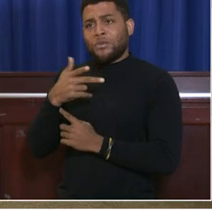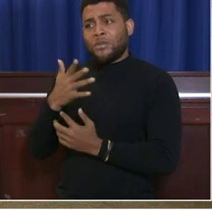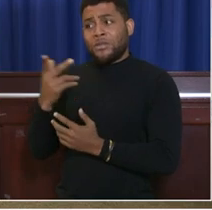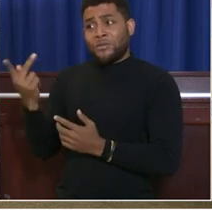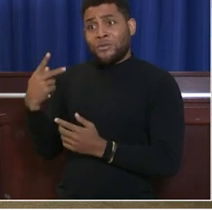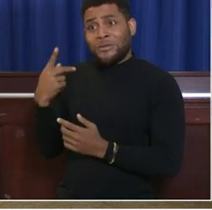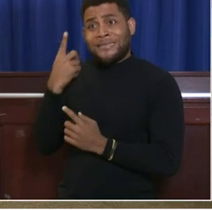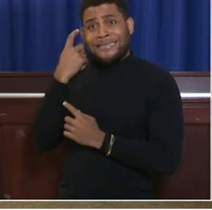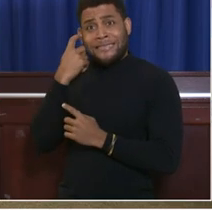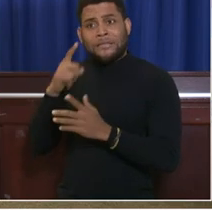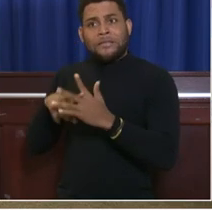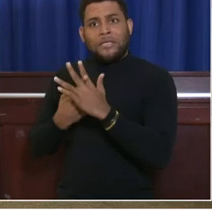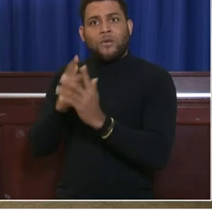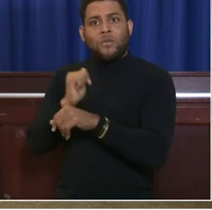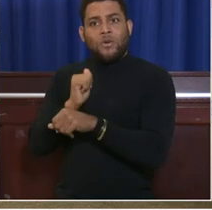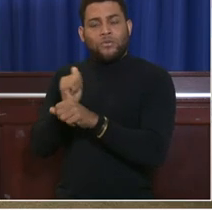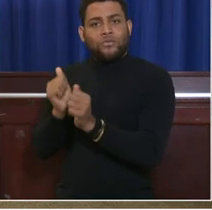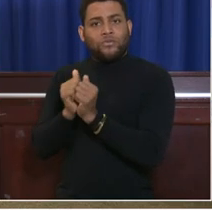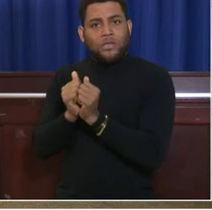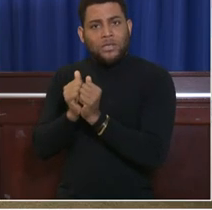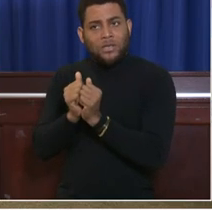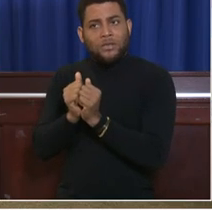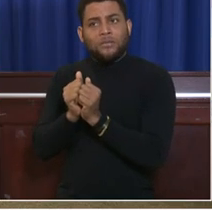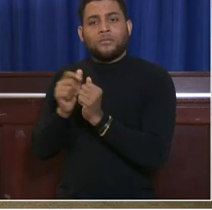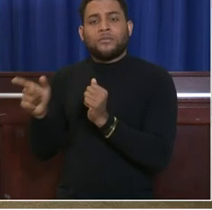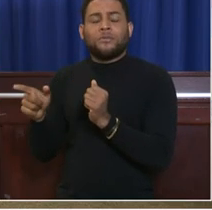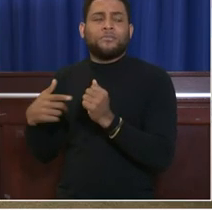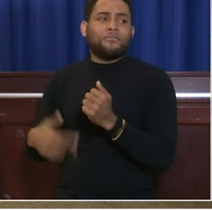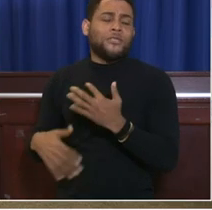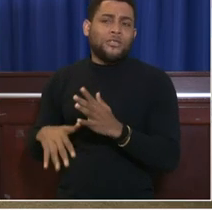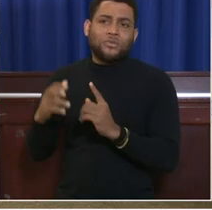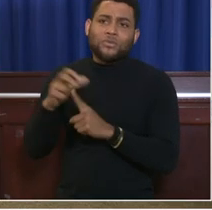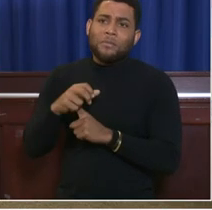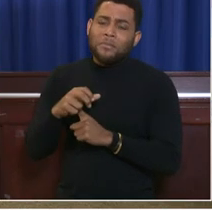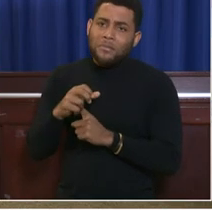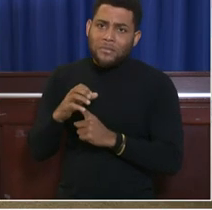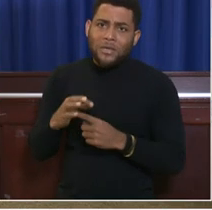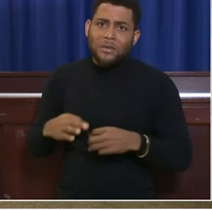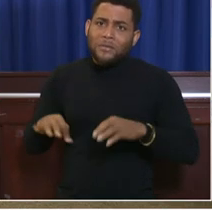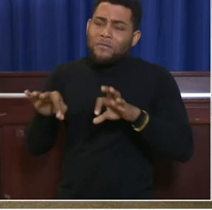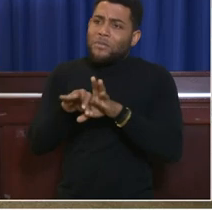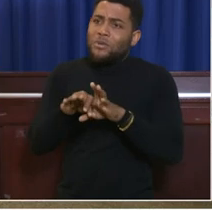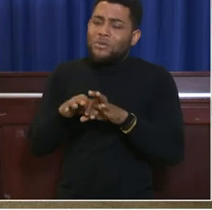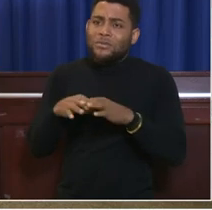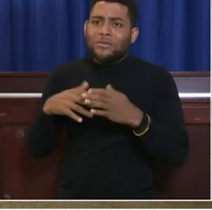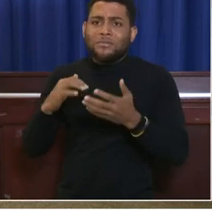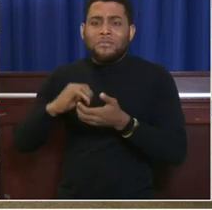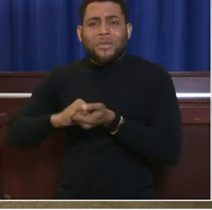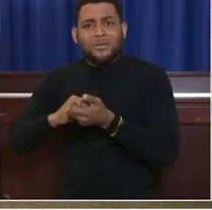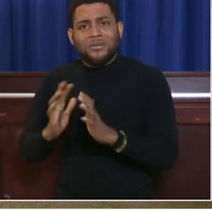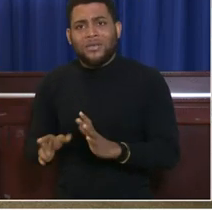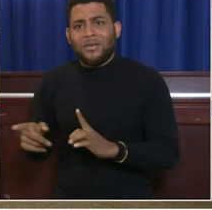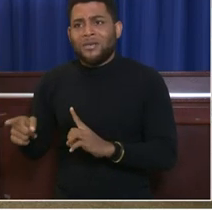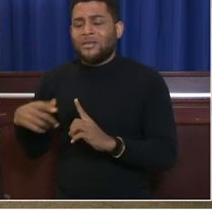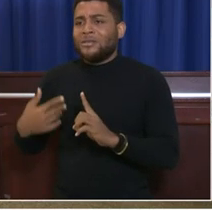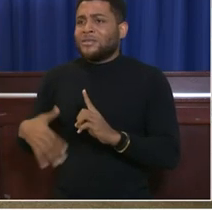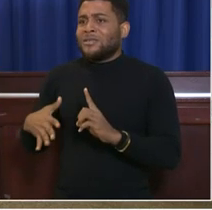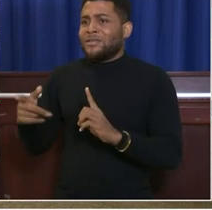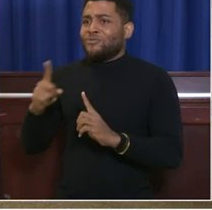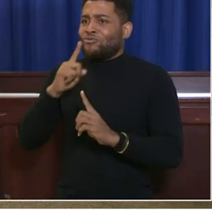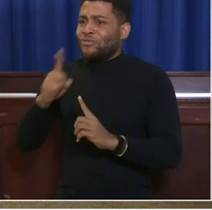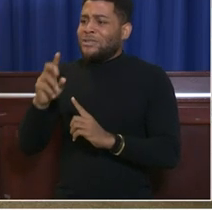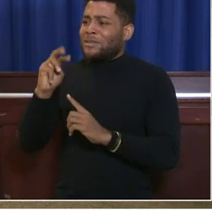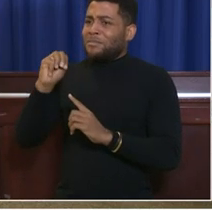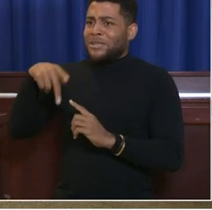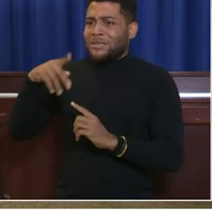named to this role, but she has just been an invaluable partner that has continued the collaborative relationship between the Metropolitan Police Department and the United States